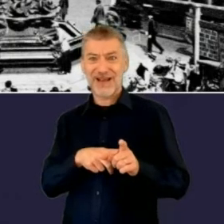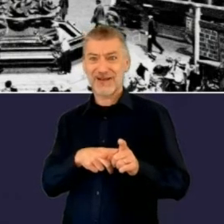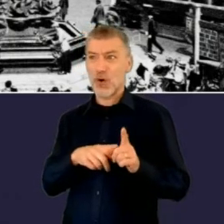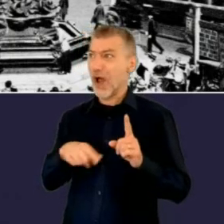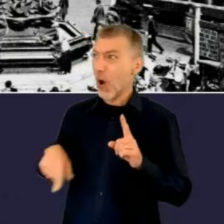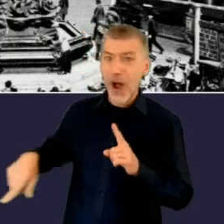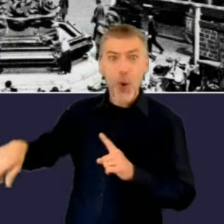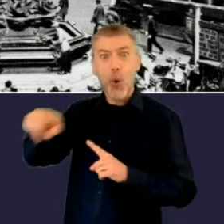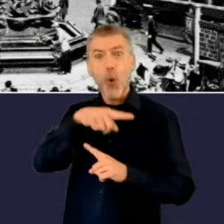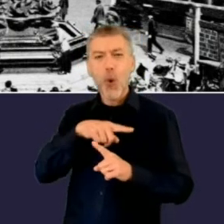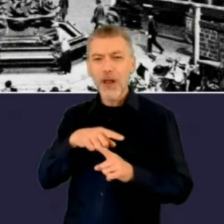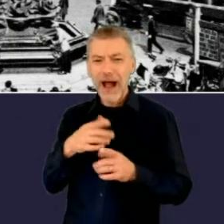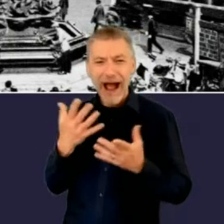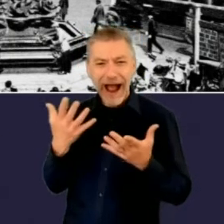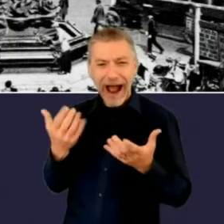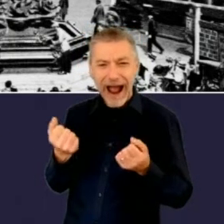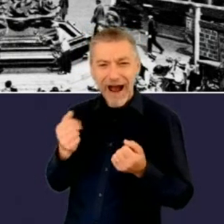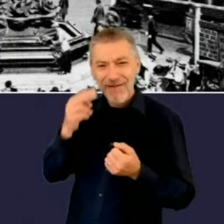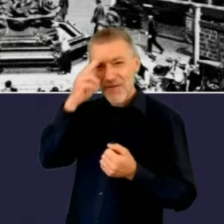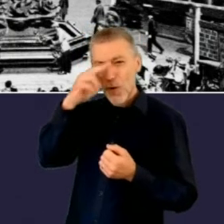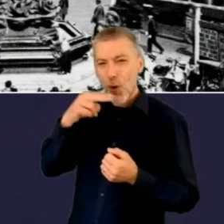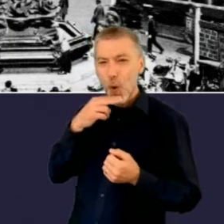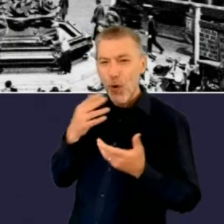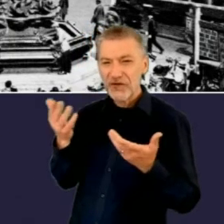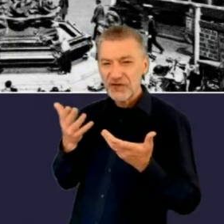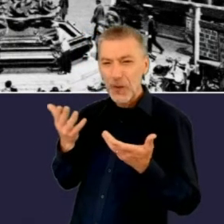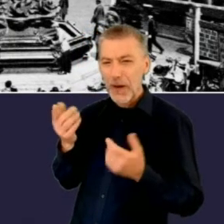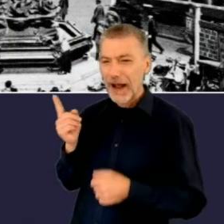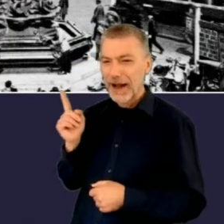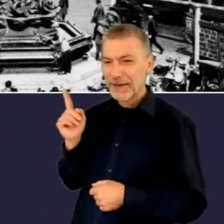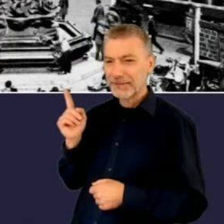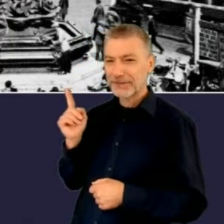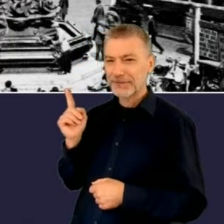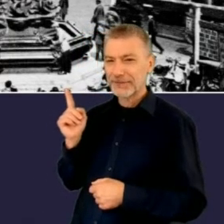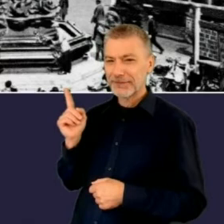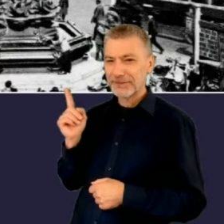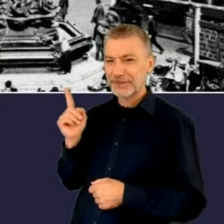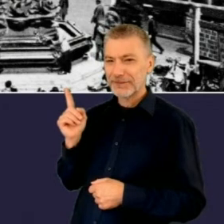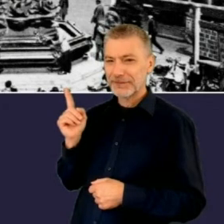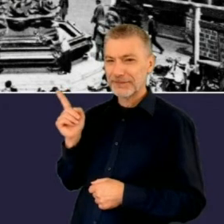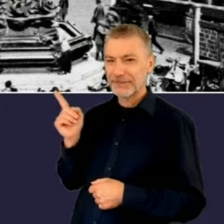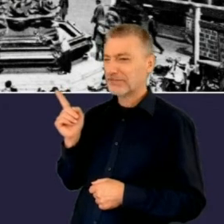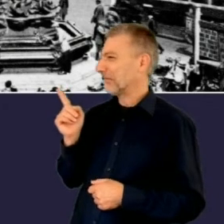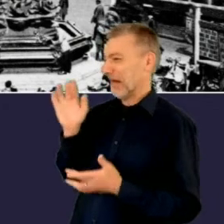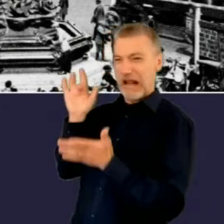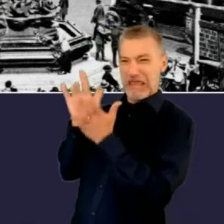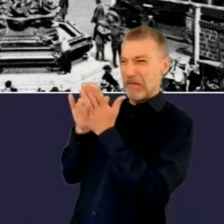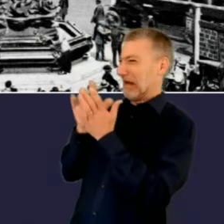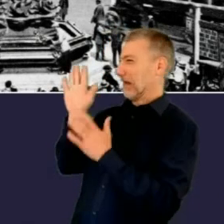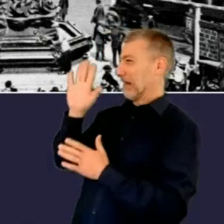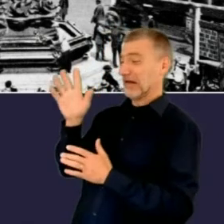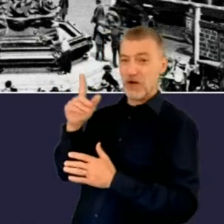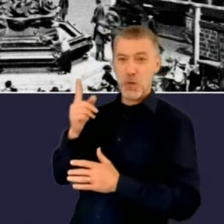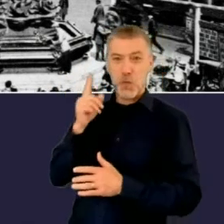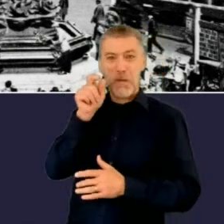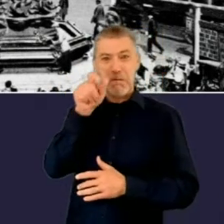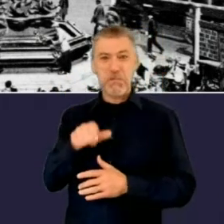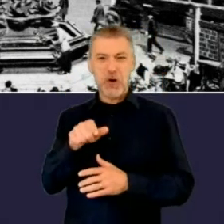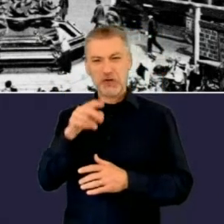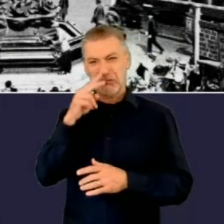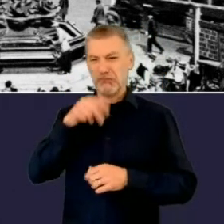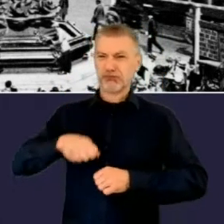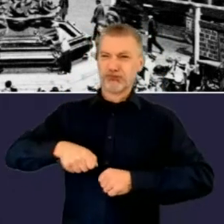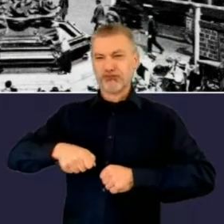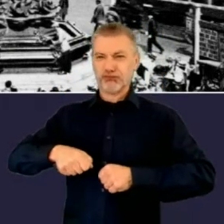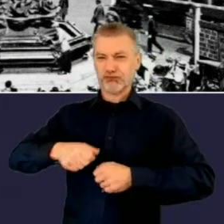spot the horse. Maybe I should have picked a better picture. The horse is actually right in the middle. There's one guy with a horse and cart who's just stubbornly not going to change. But everyone